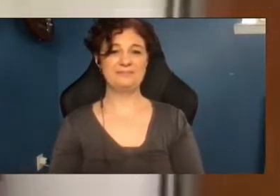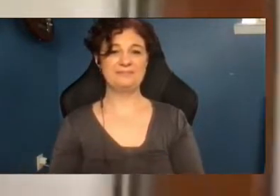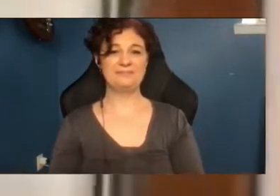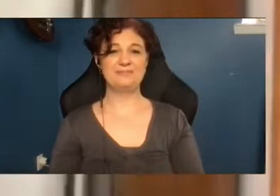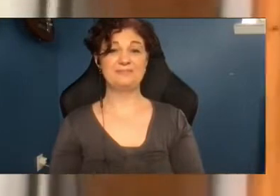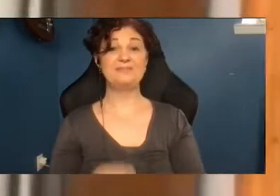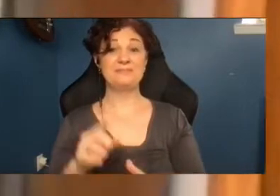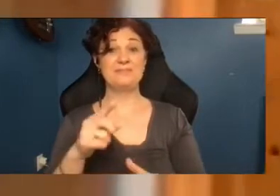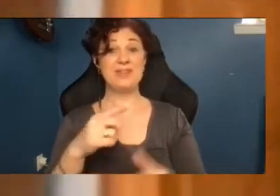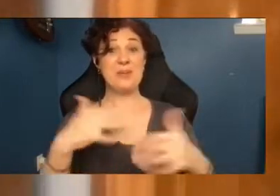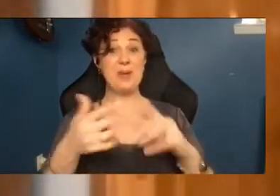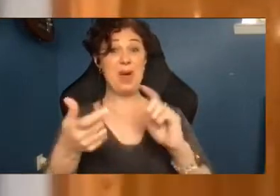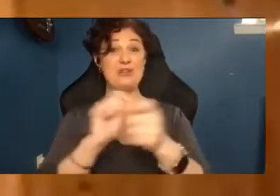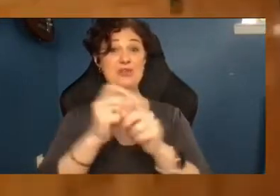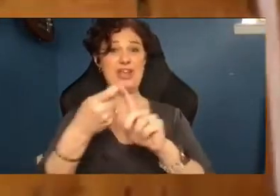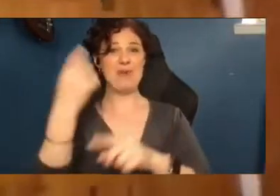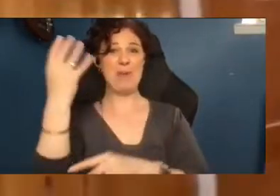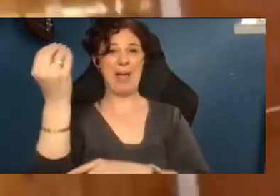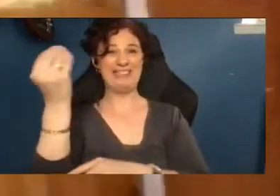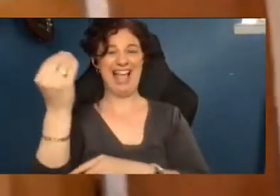It's going to be quite a change from outside.